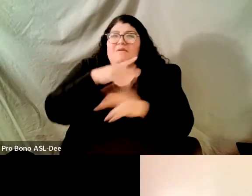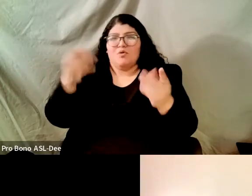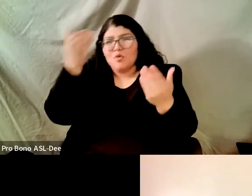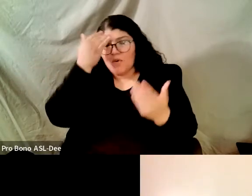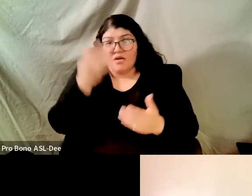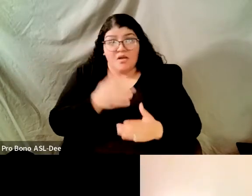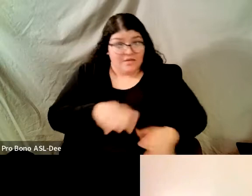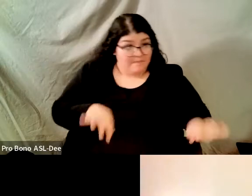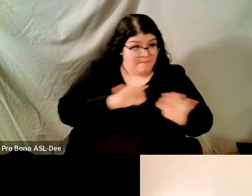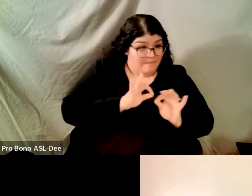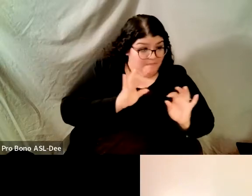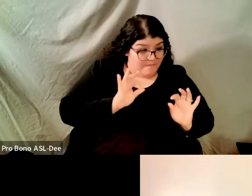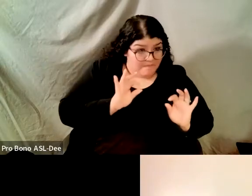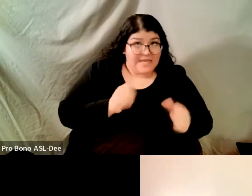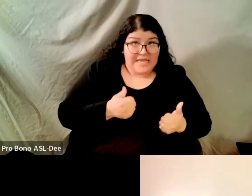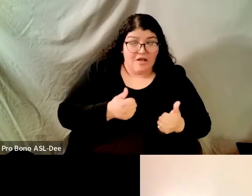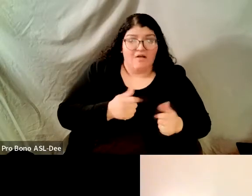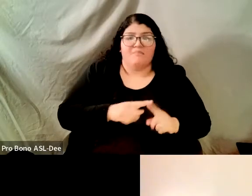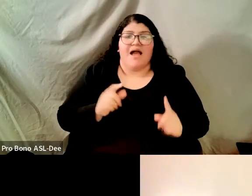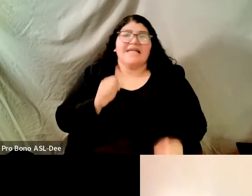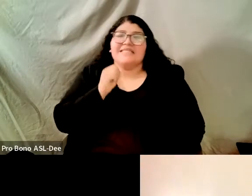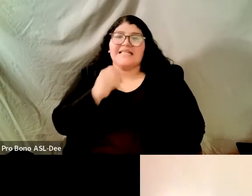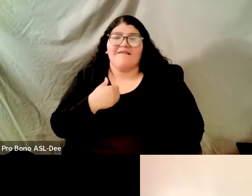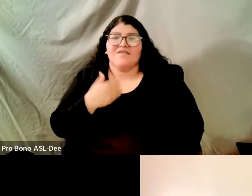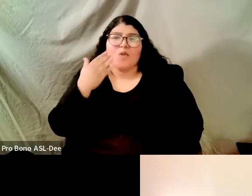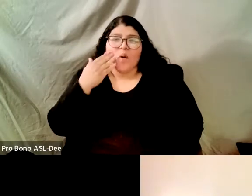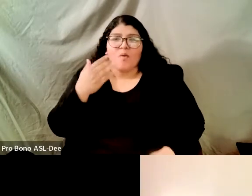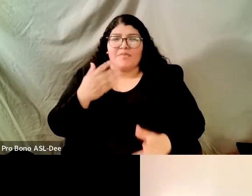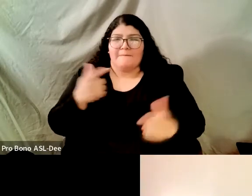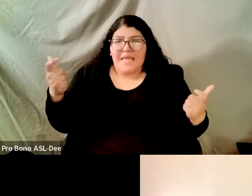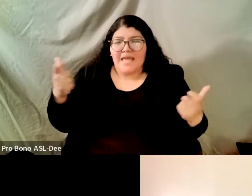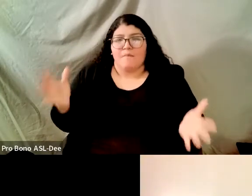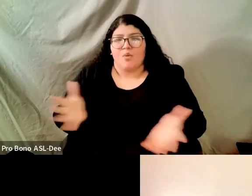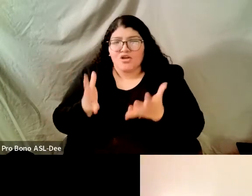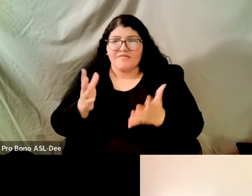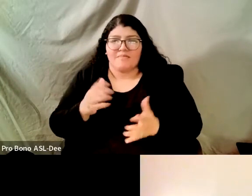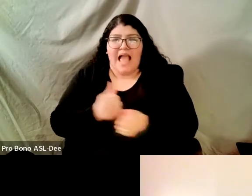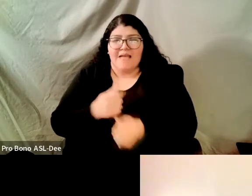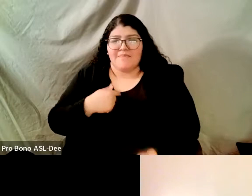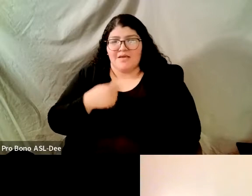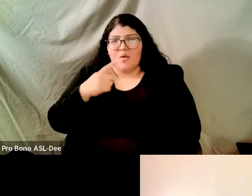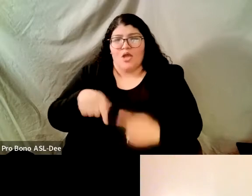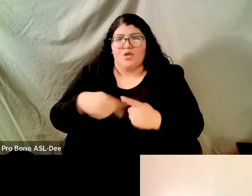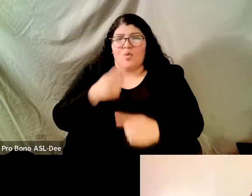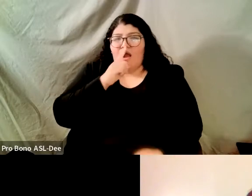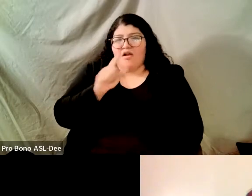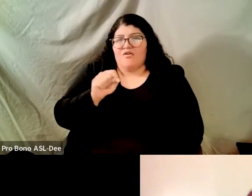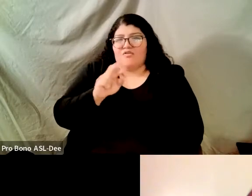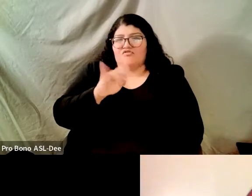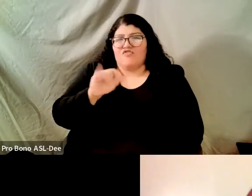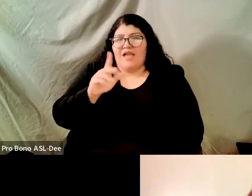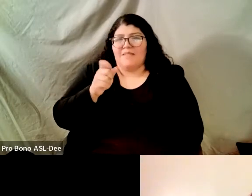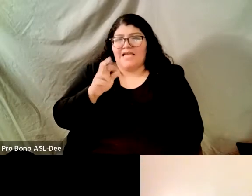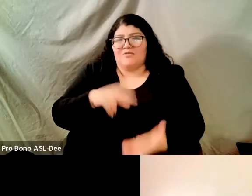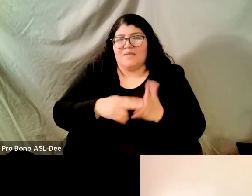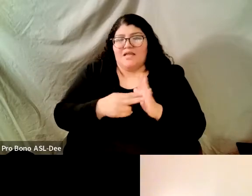didn't get the big push behind me, because it's so, when you're a trailblazer, sometimes your good